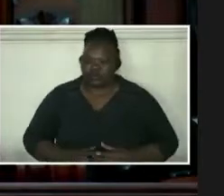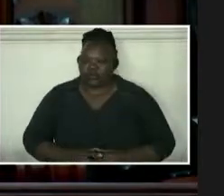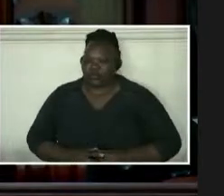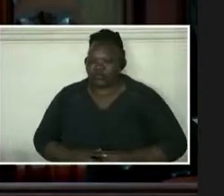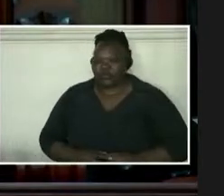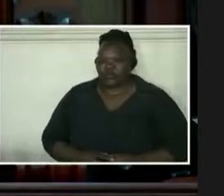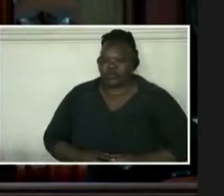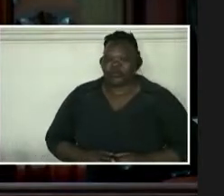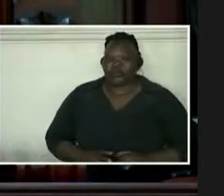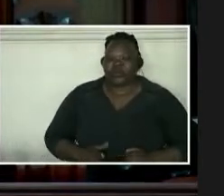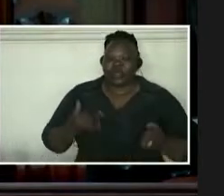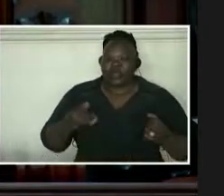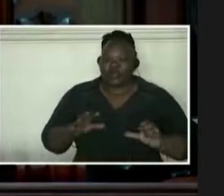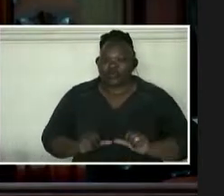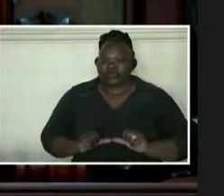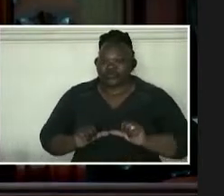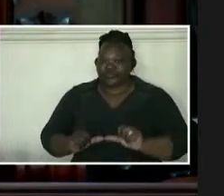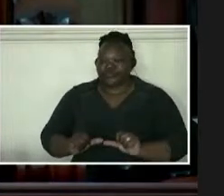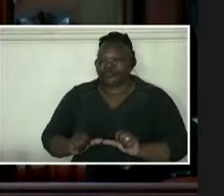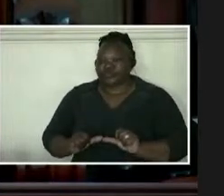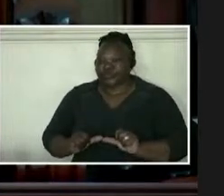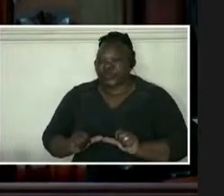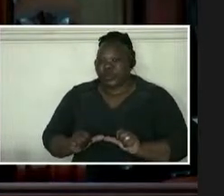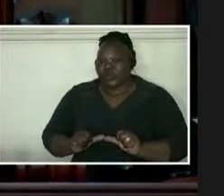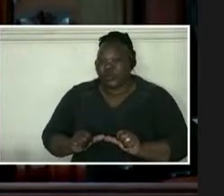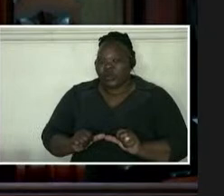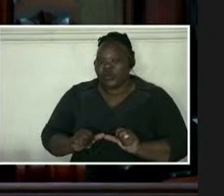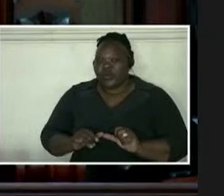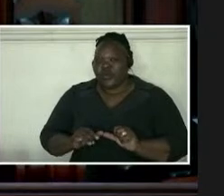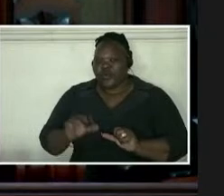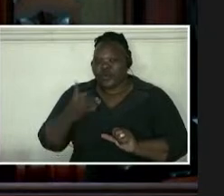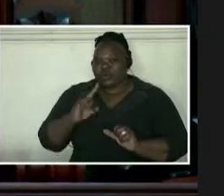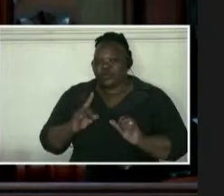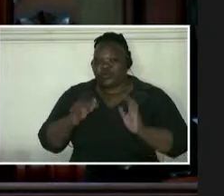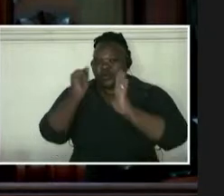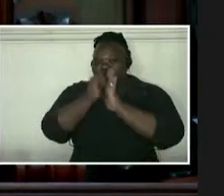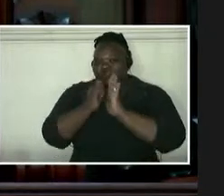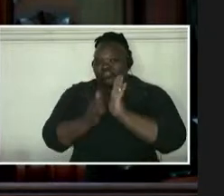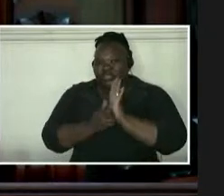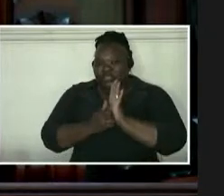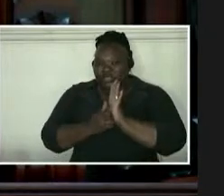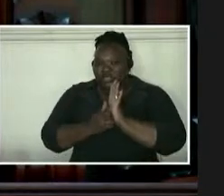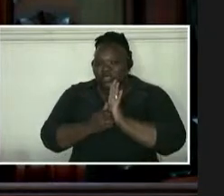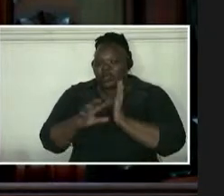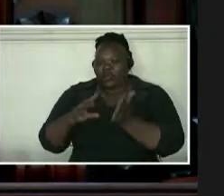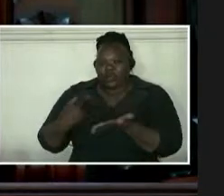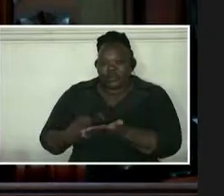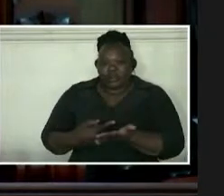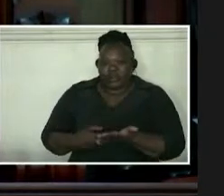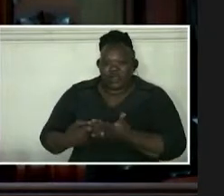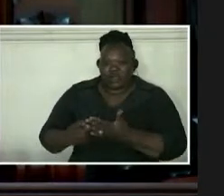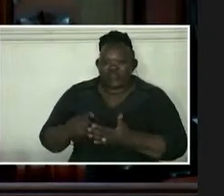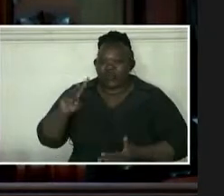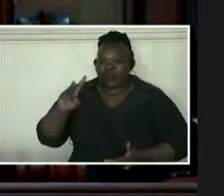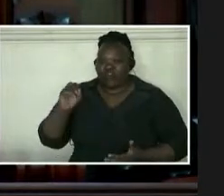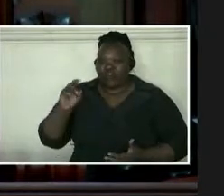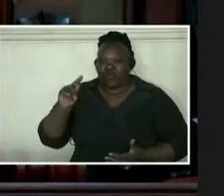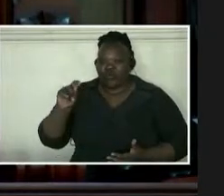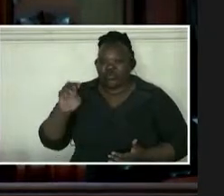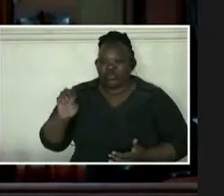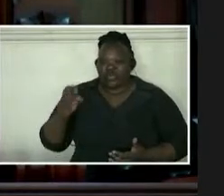we will now proceed with the matters on the agenda being the debate of vote number